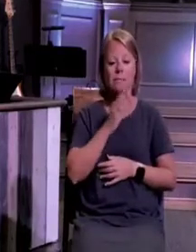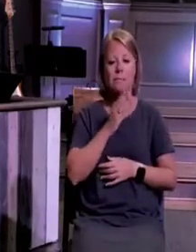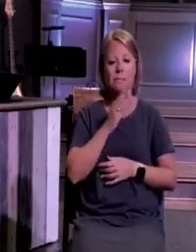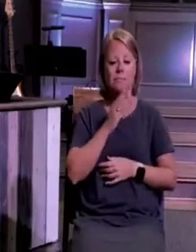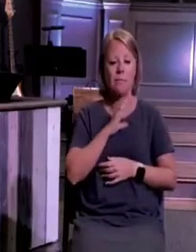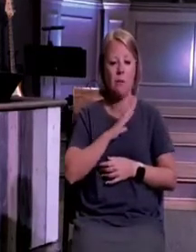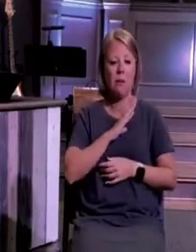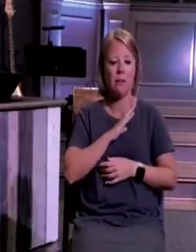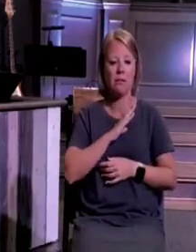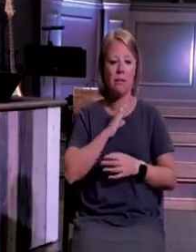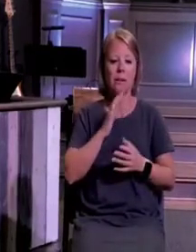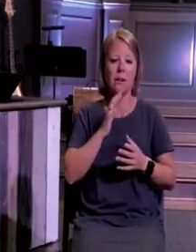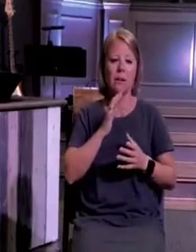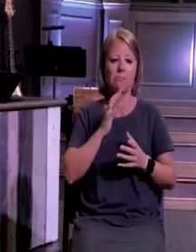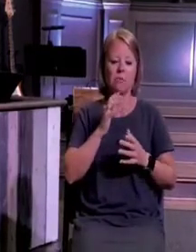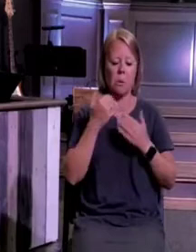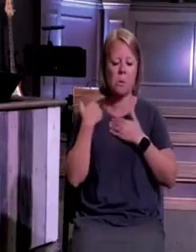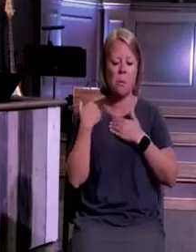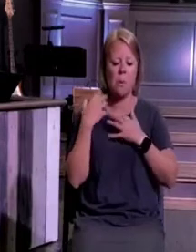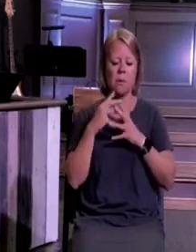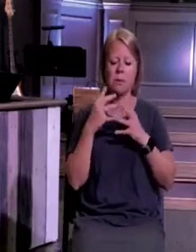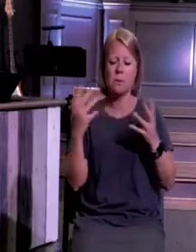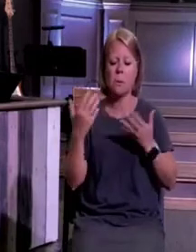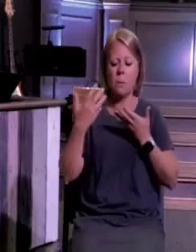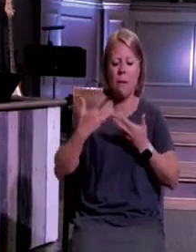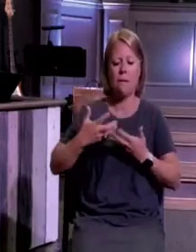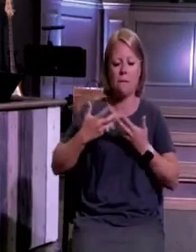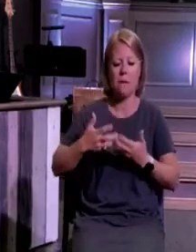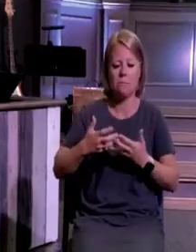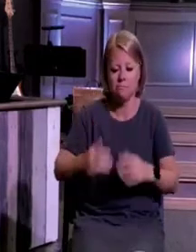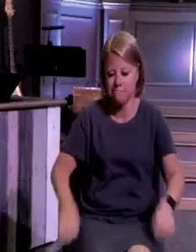a burden that is too heavy to bear.